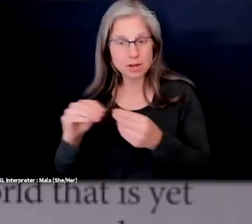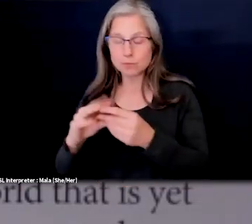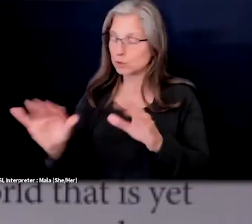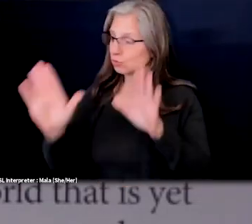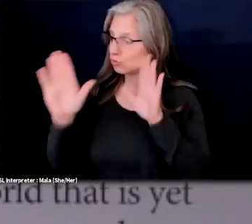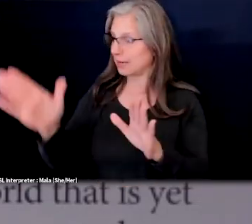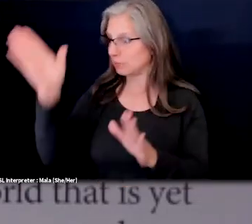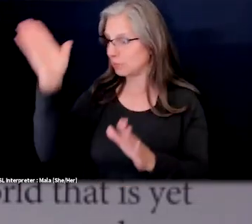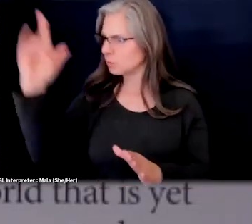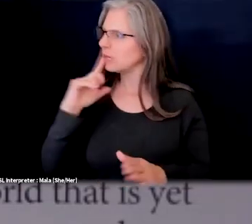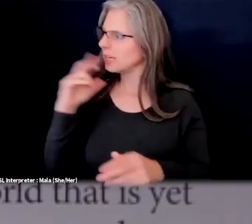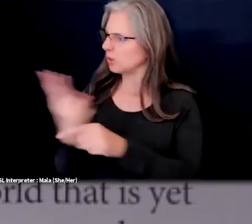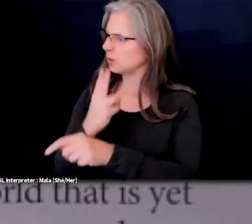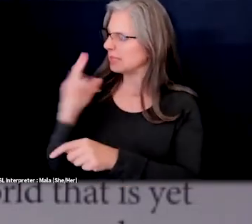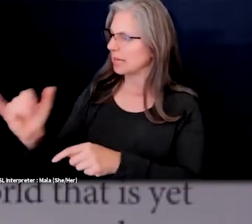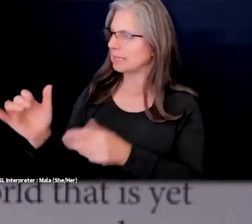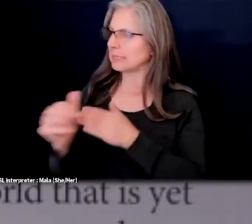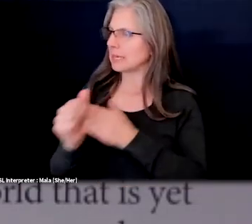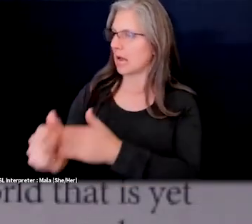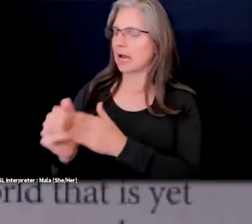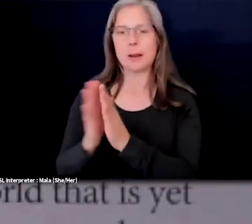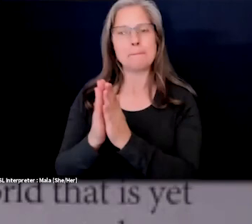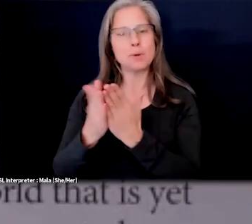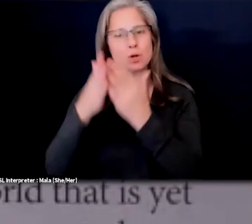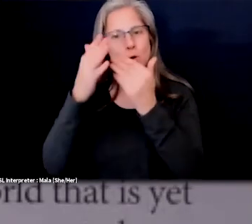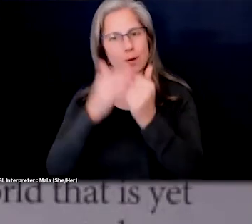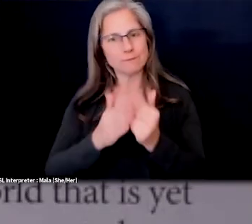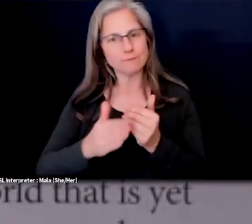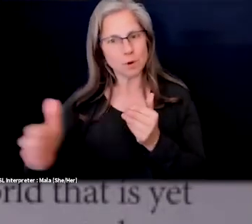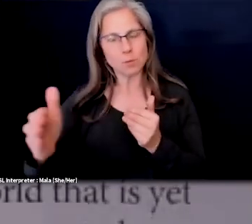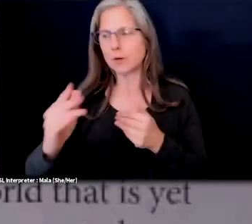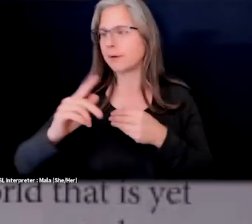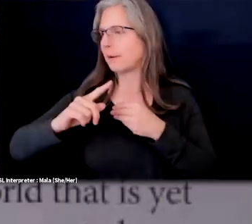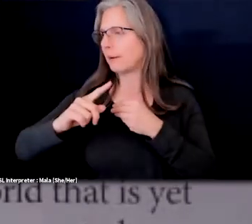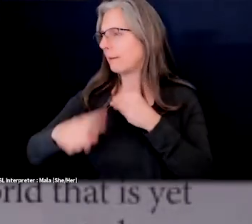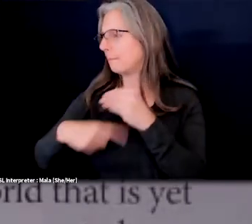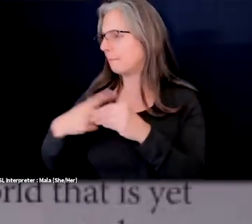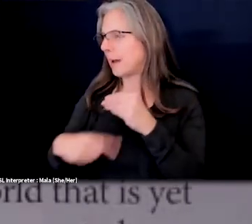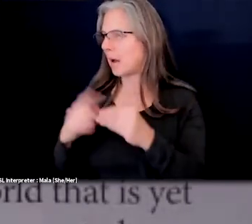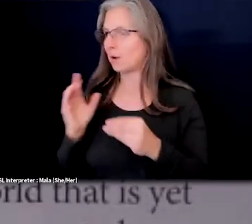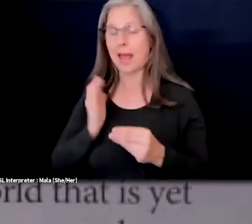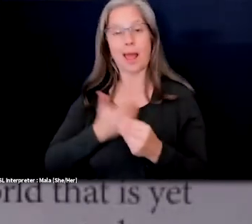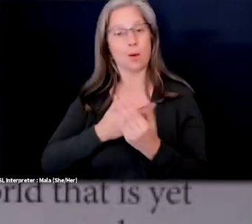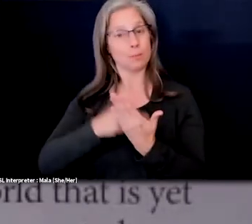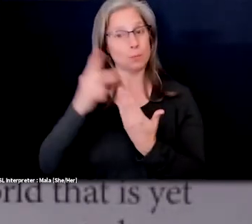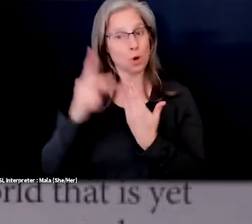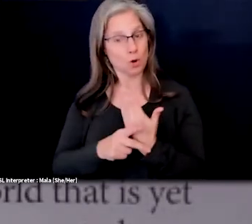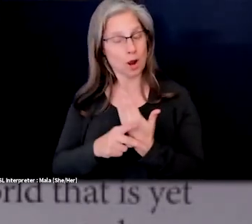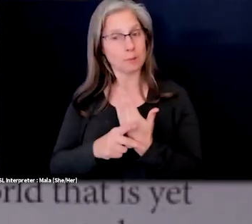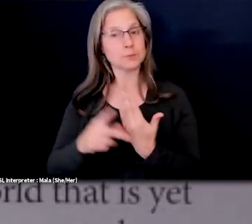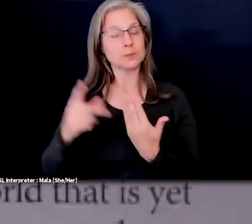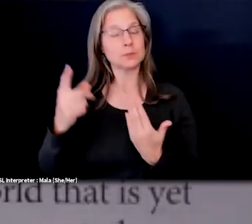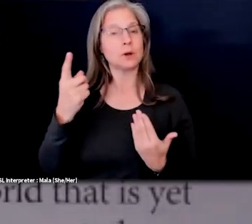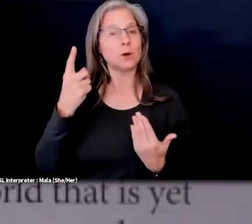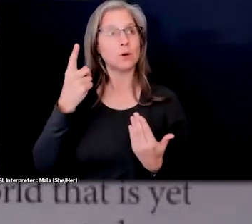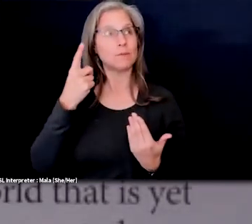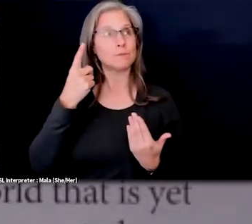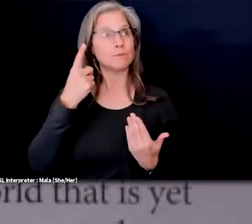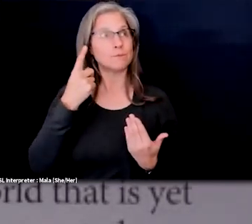we can use that sort of as a guidebook going forward about our programs for